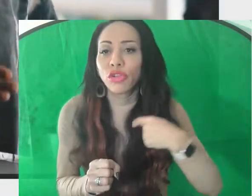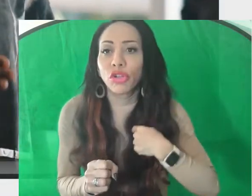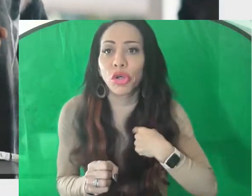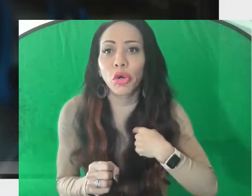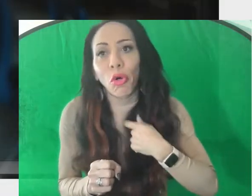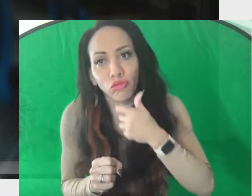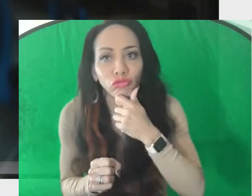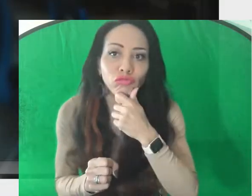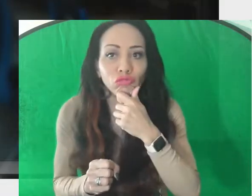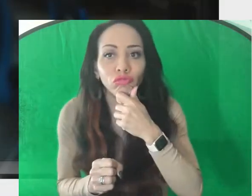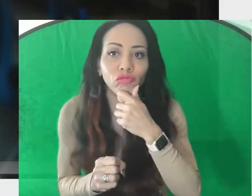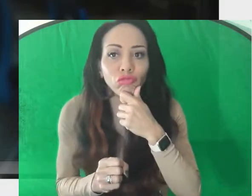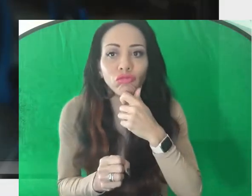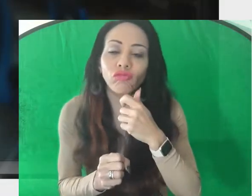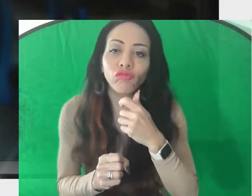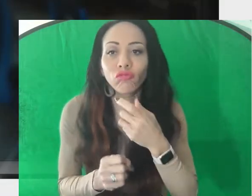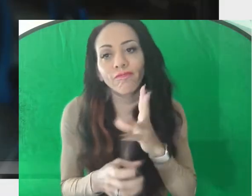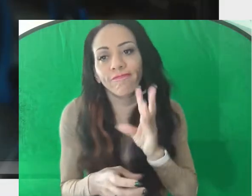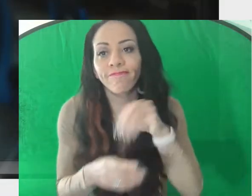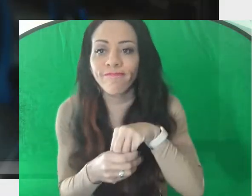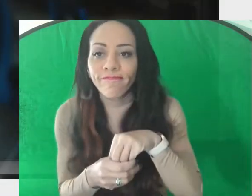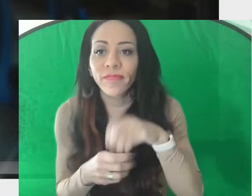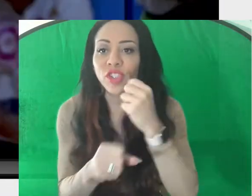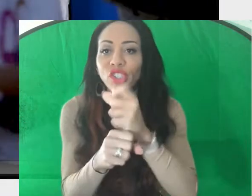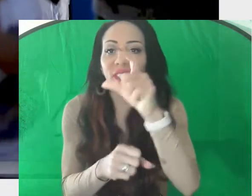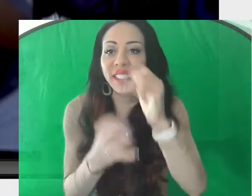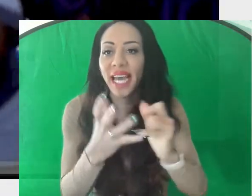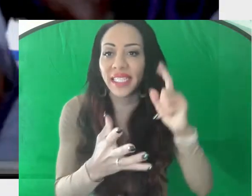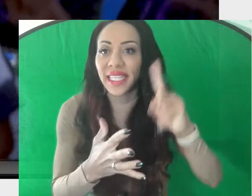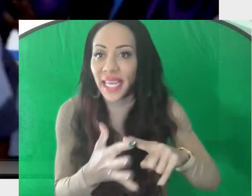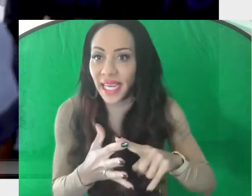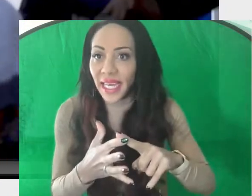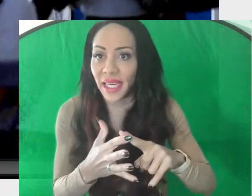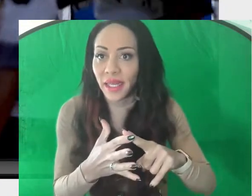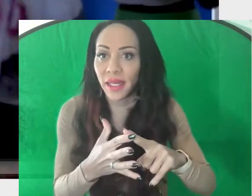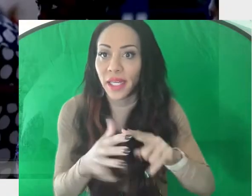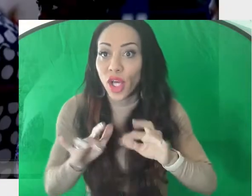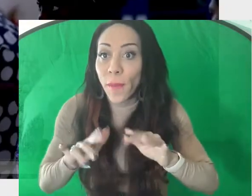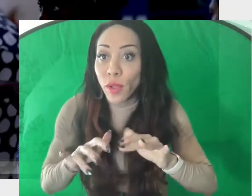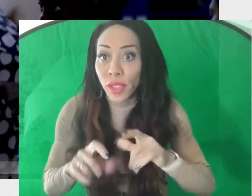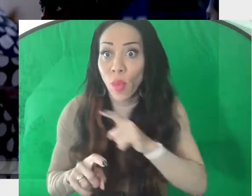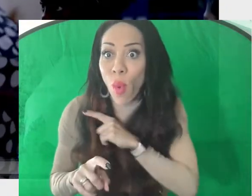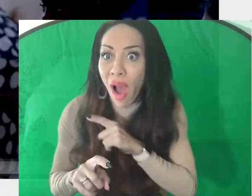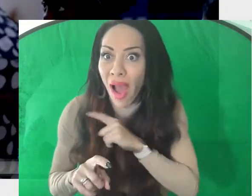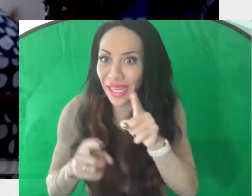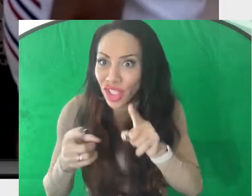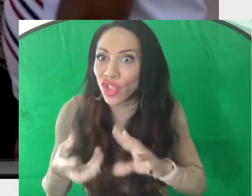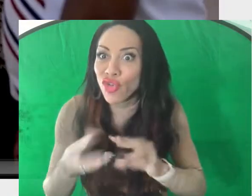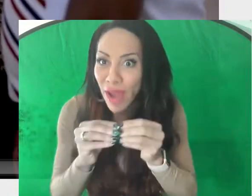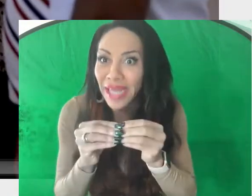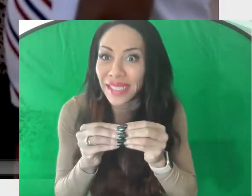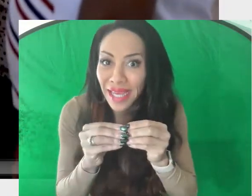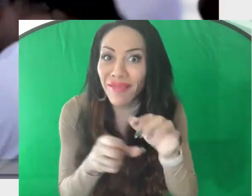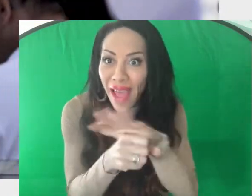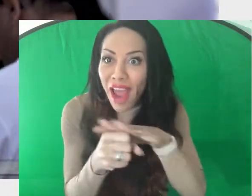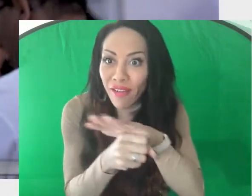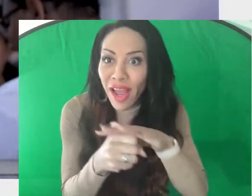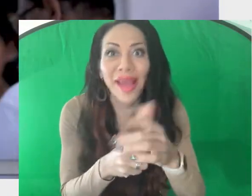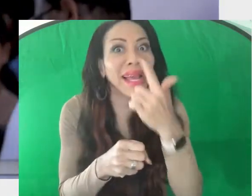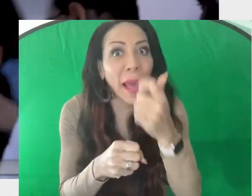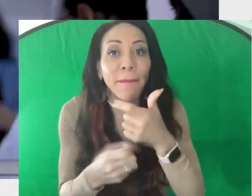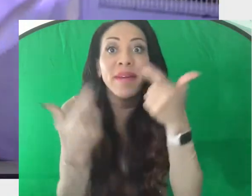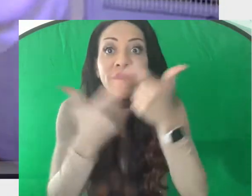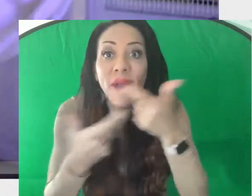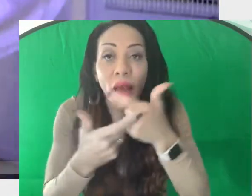GCSE, to show that it's also a creative occupation and that computing can be creative, it can be fun, and it can also